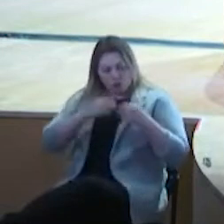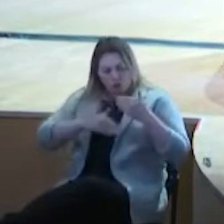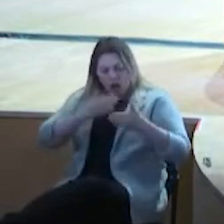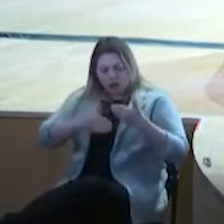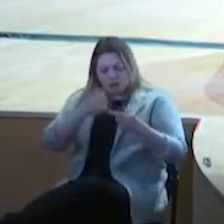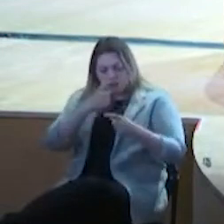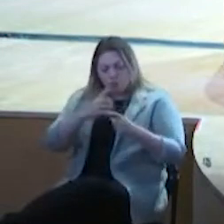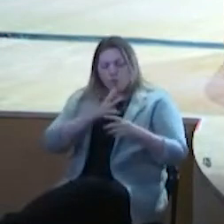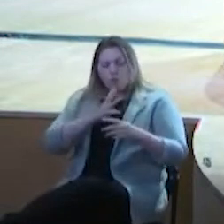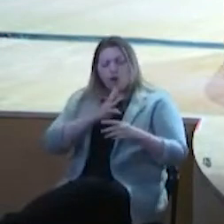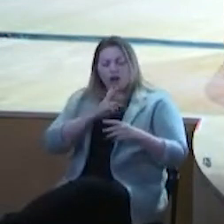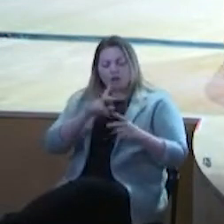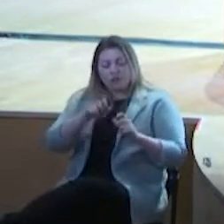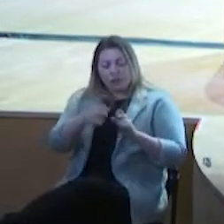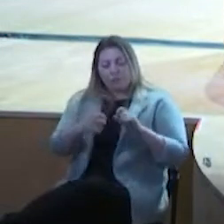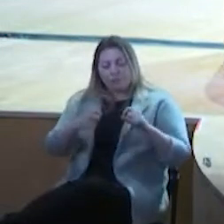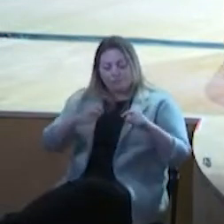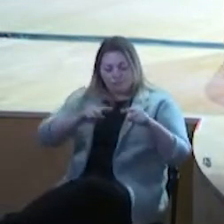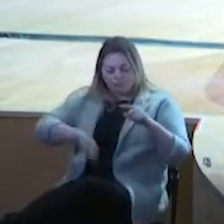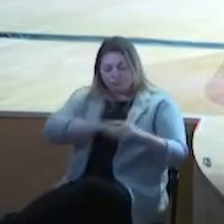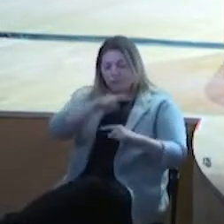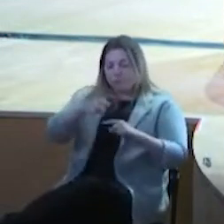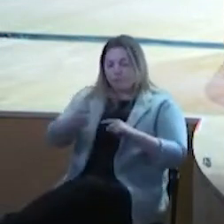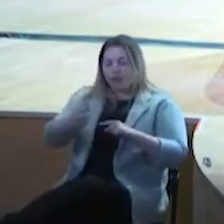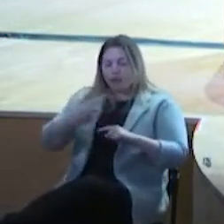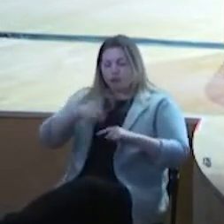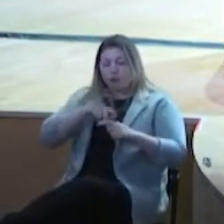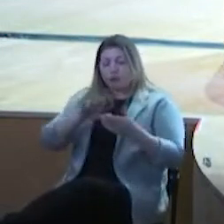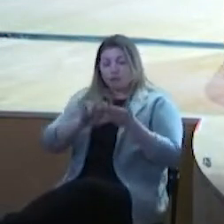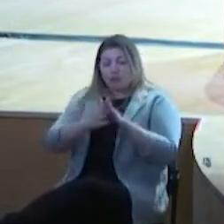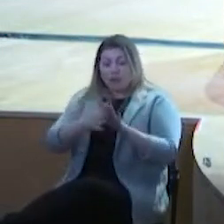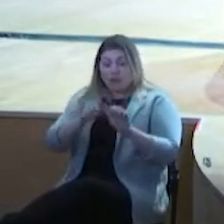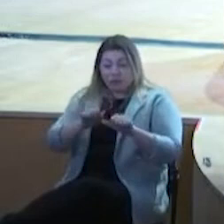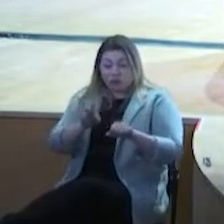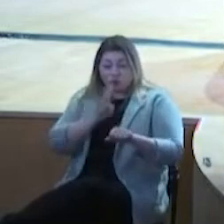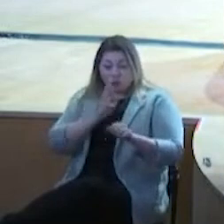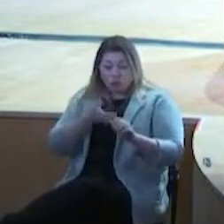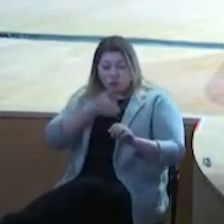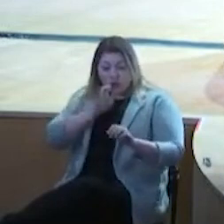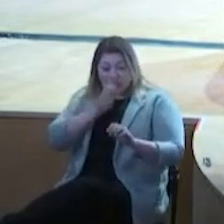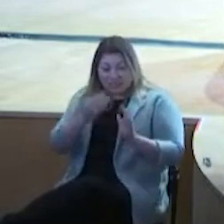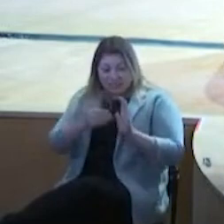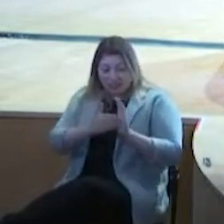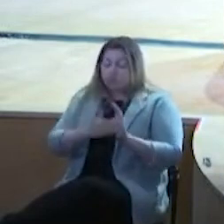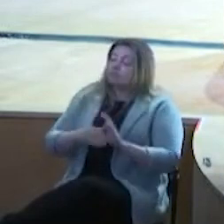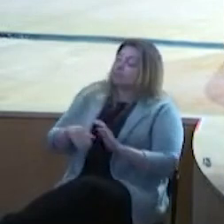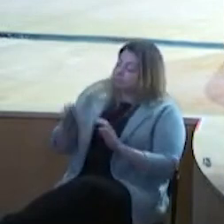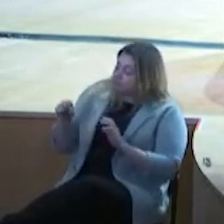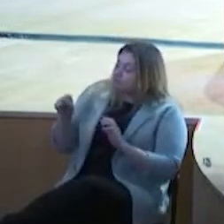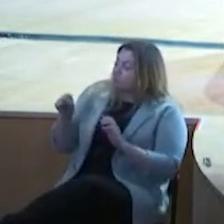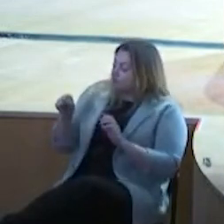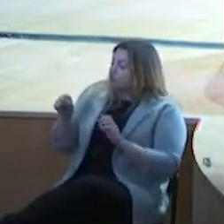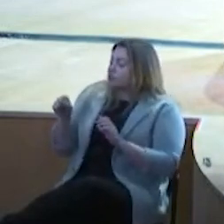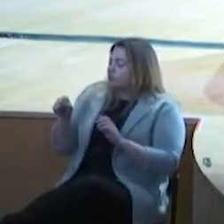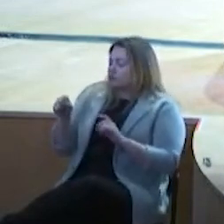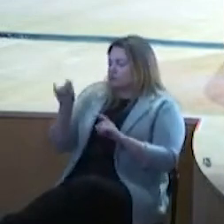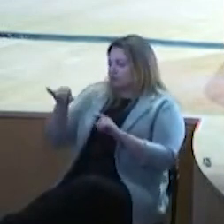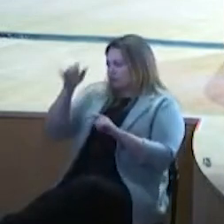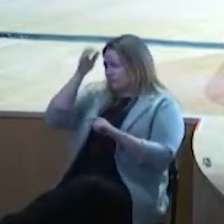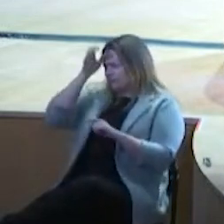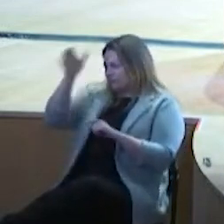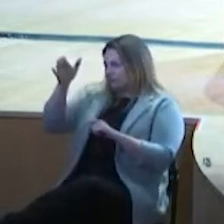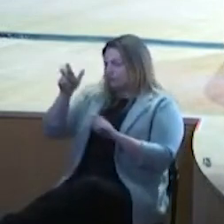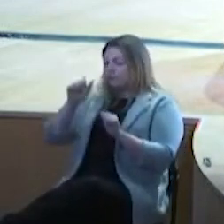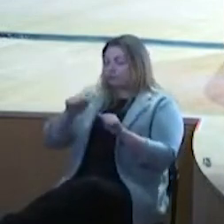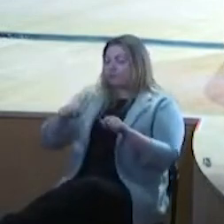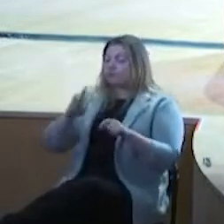to get it back to us being drinkable? Yeah, so the idea of being able to go to the